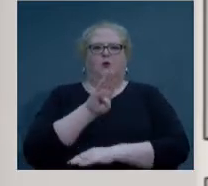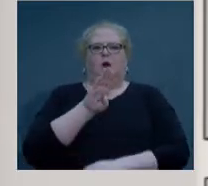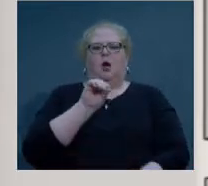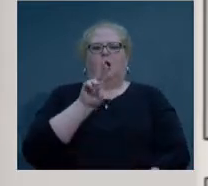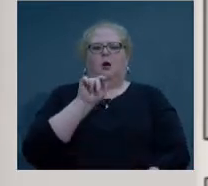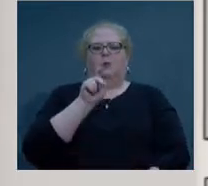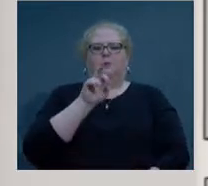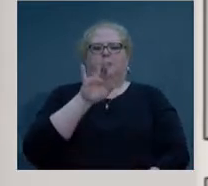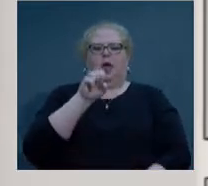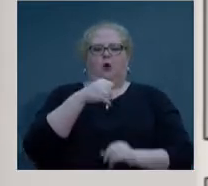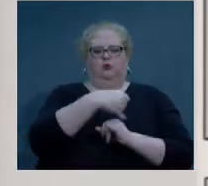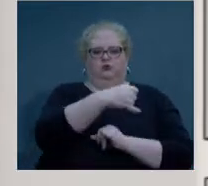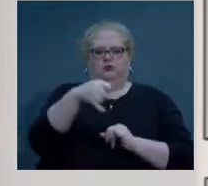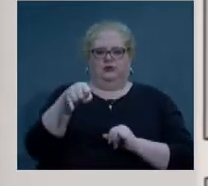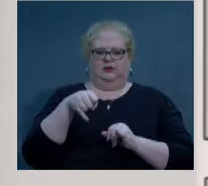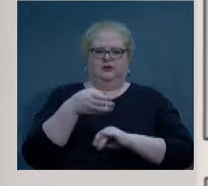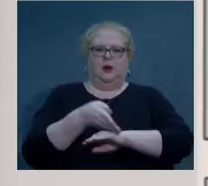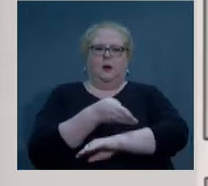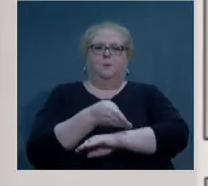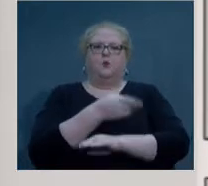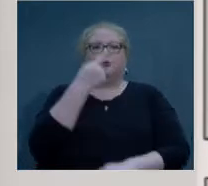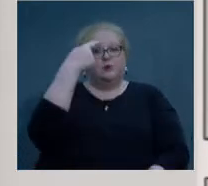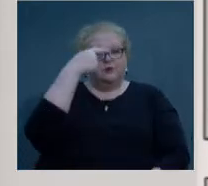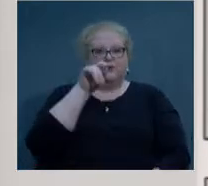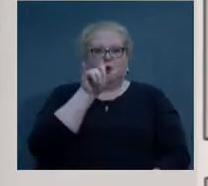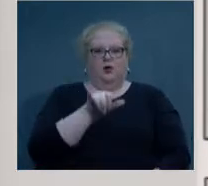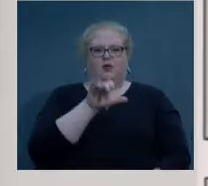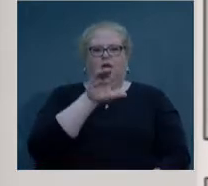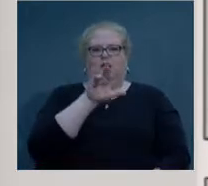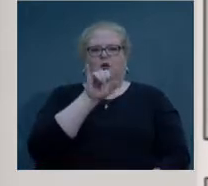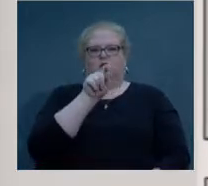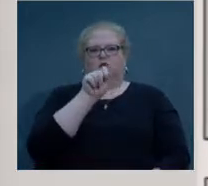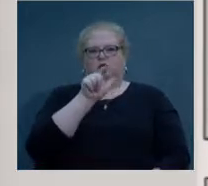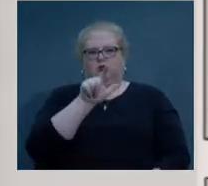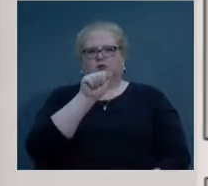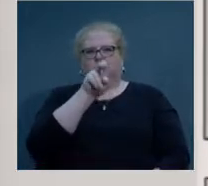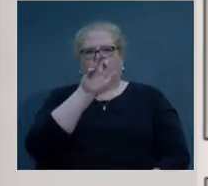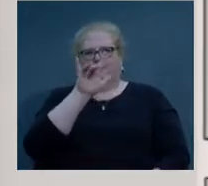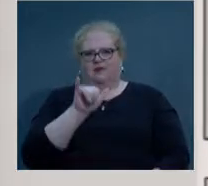improvements for that, for Crystal Valley Lateral.